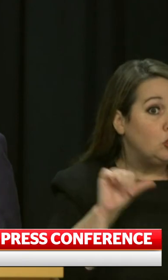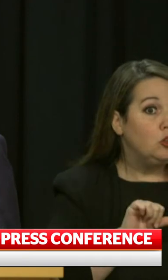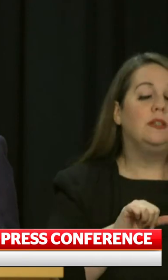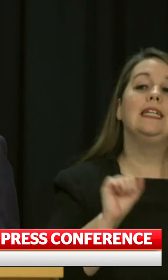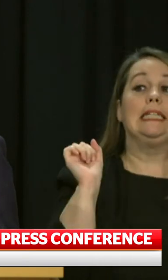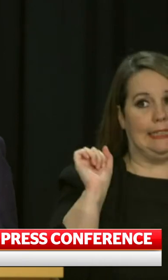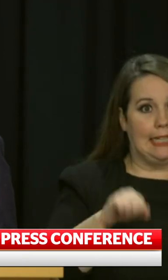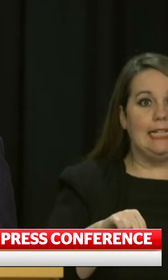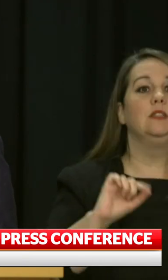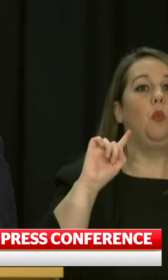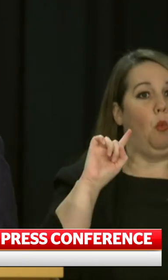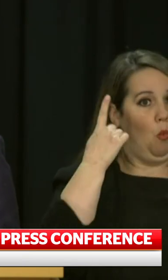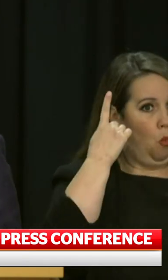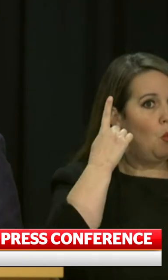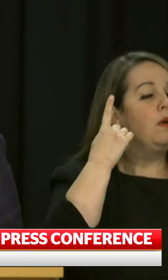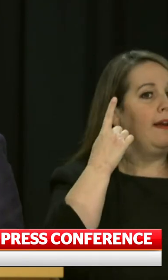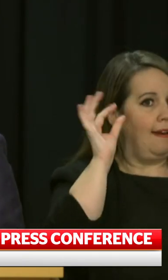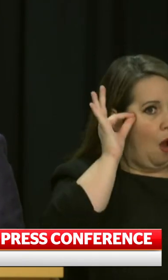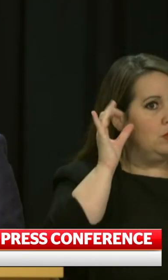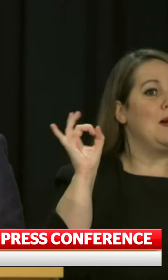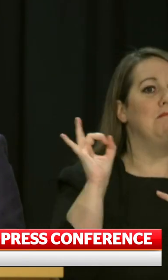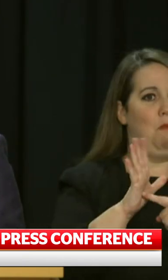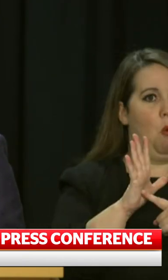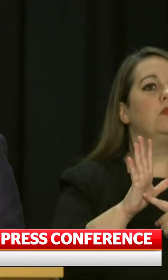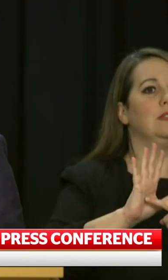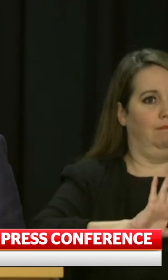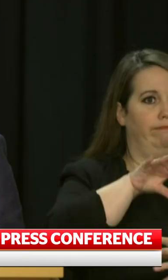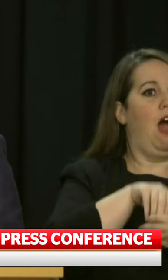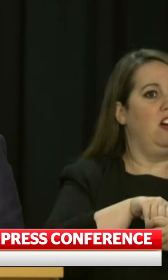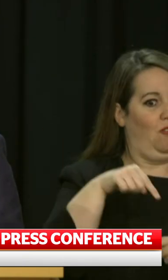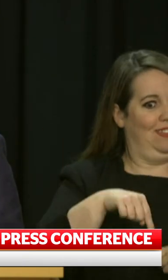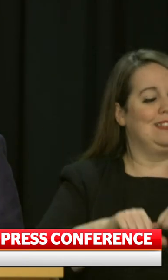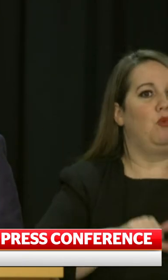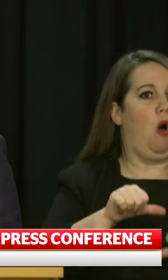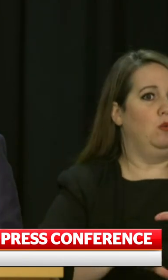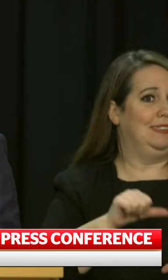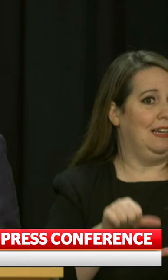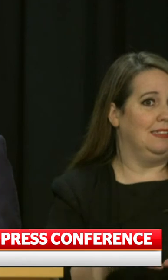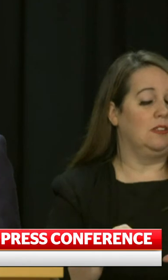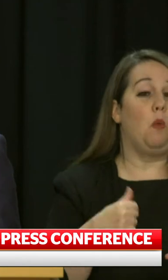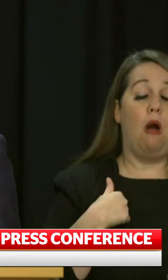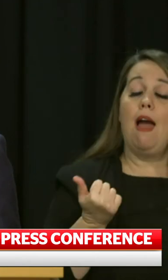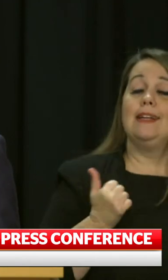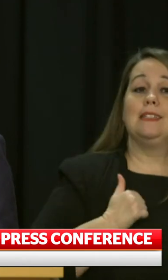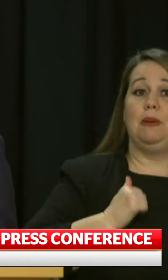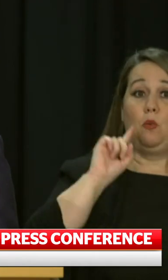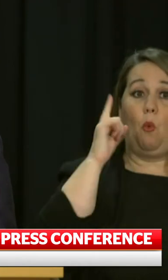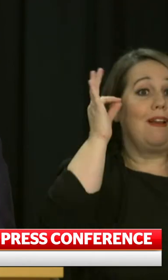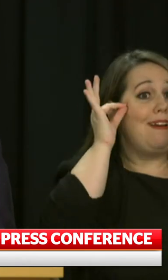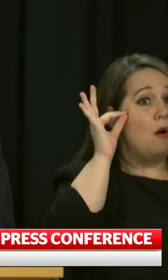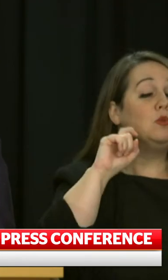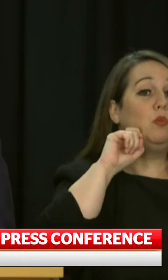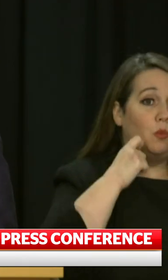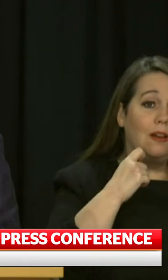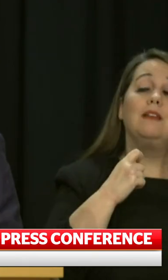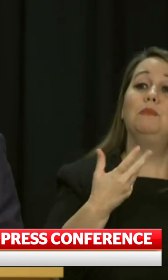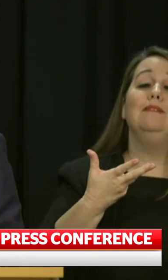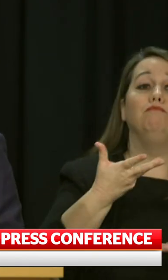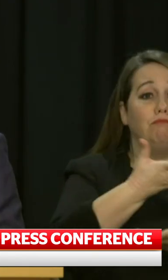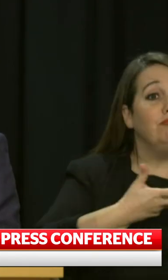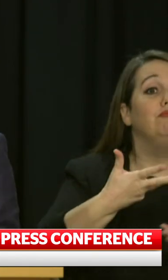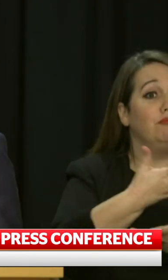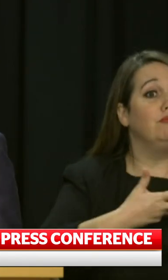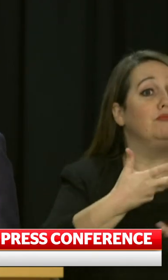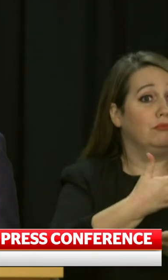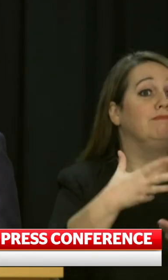a significant stakeholder in this process. And so I do expect that, you know, they'll be involved in these discussions.